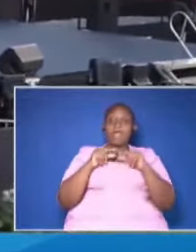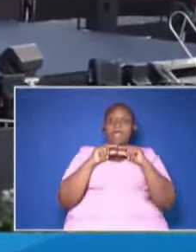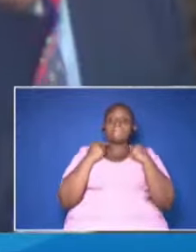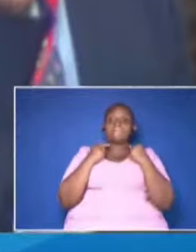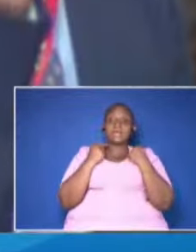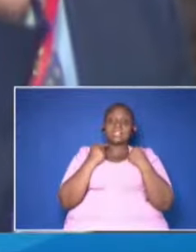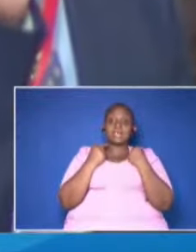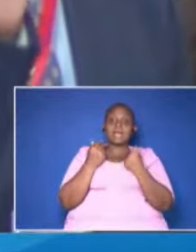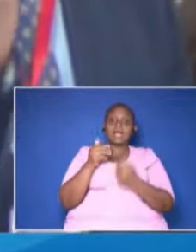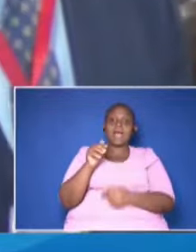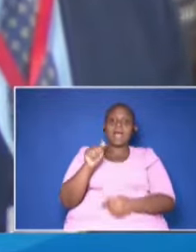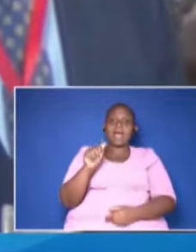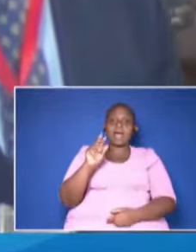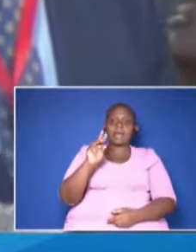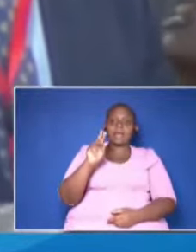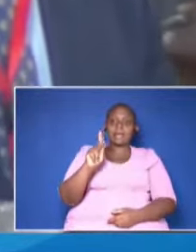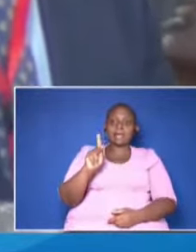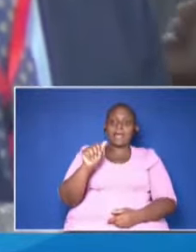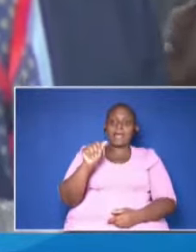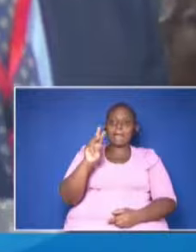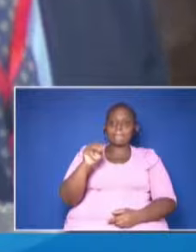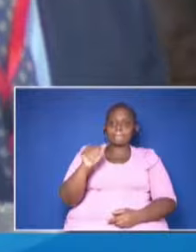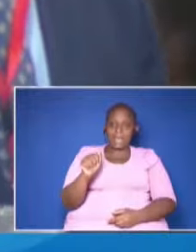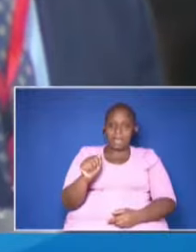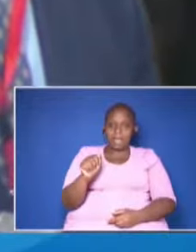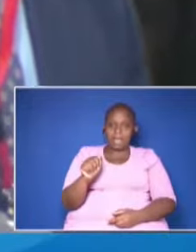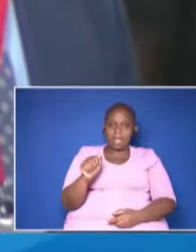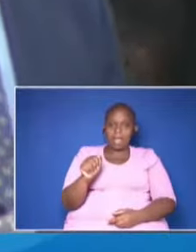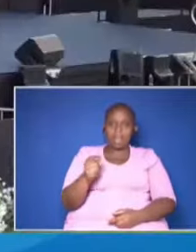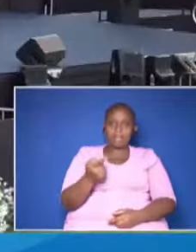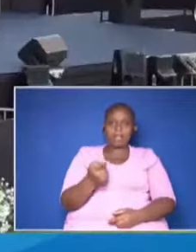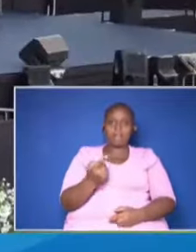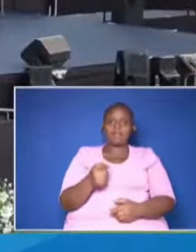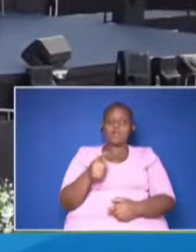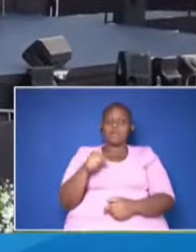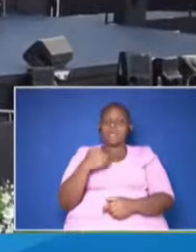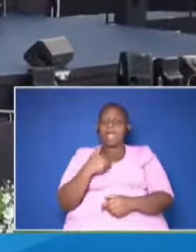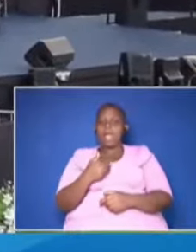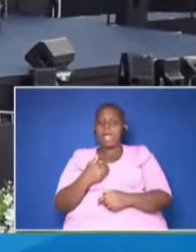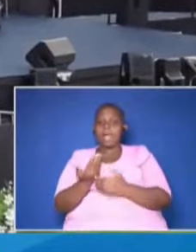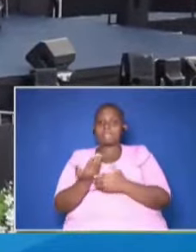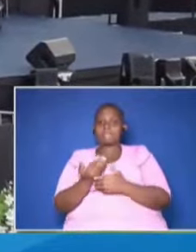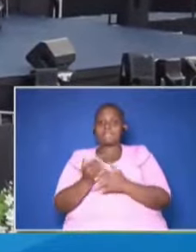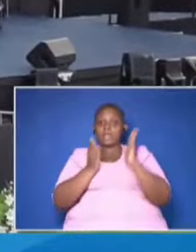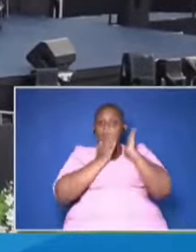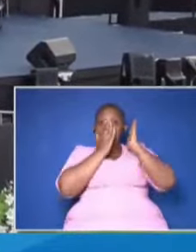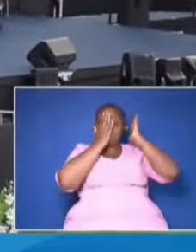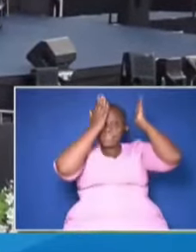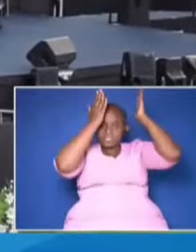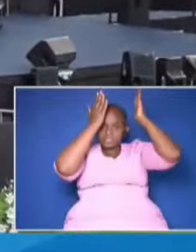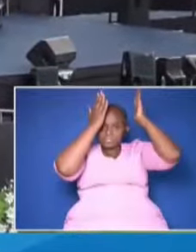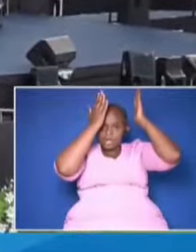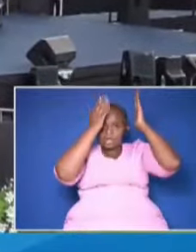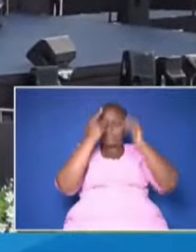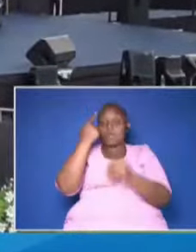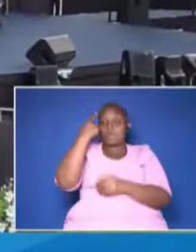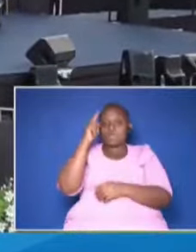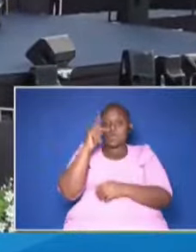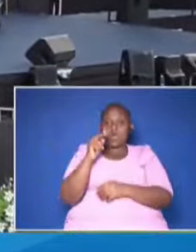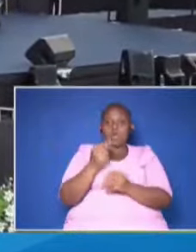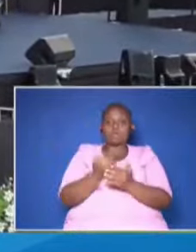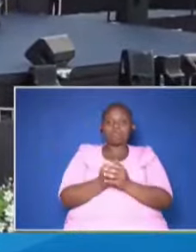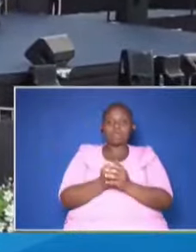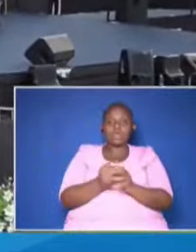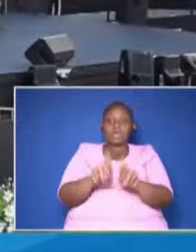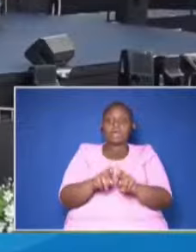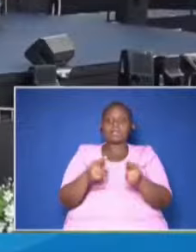prophet with us here we have the preing Bishop of the redeemed gospel